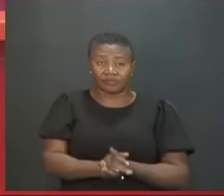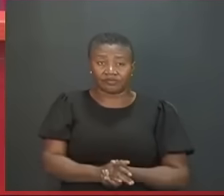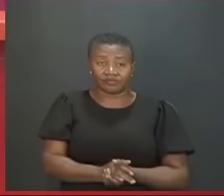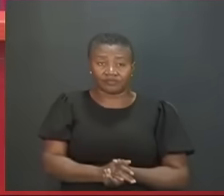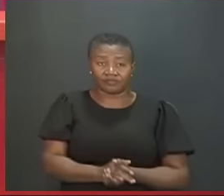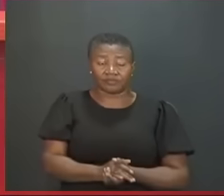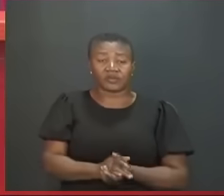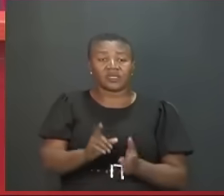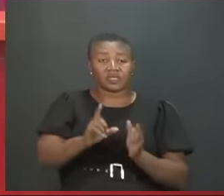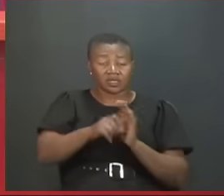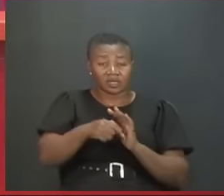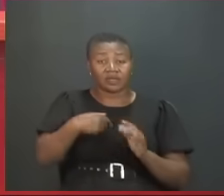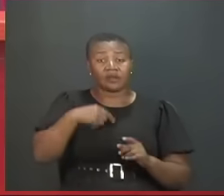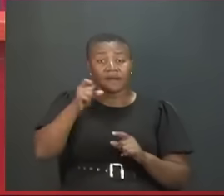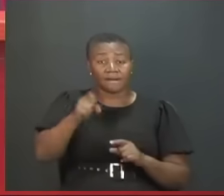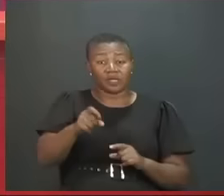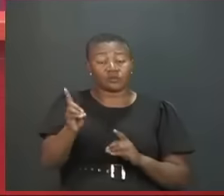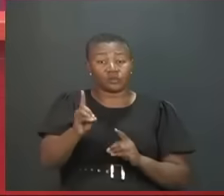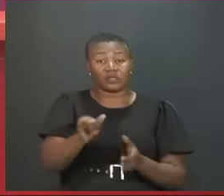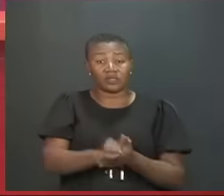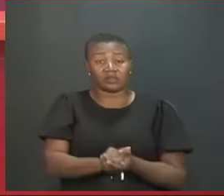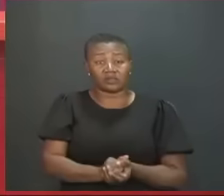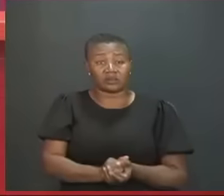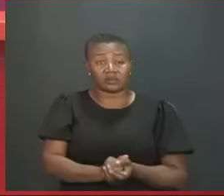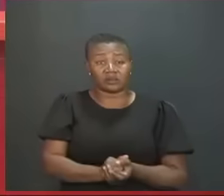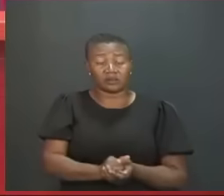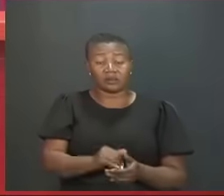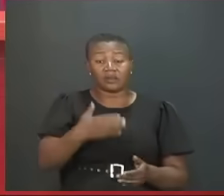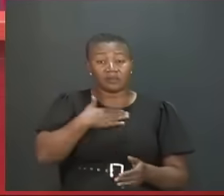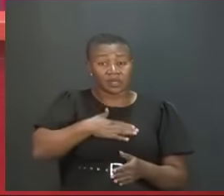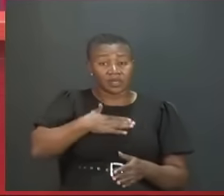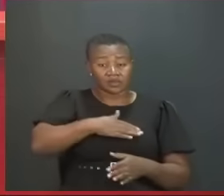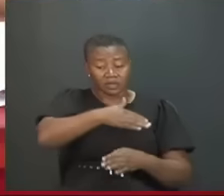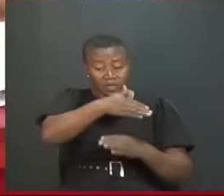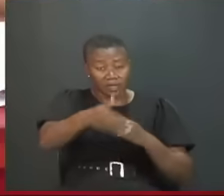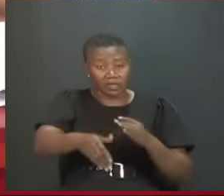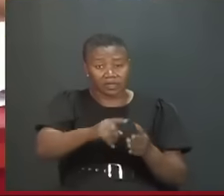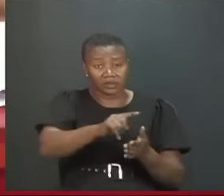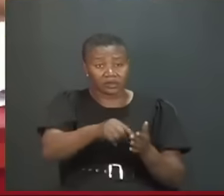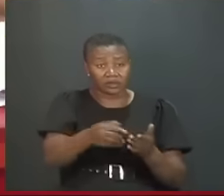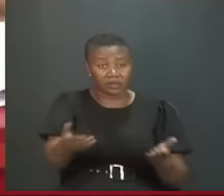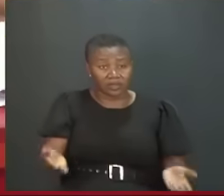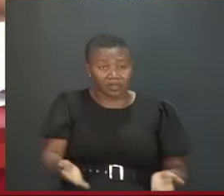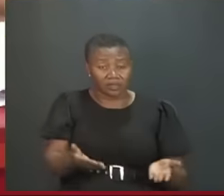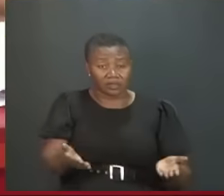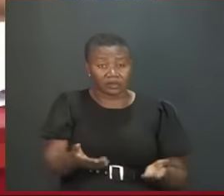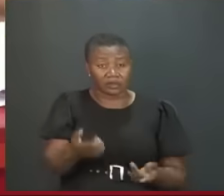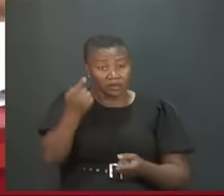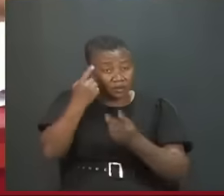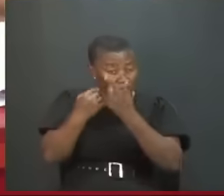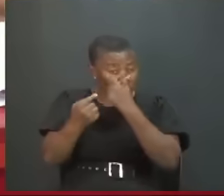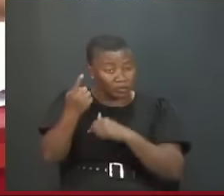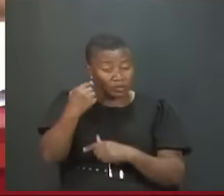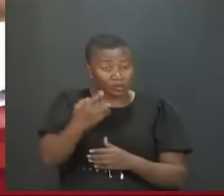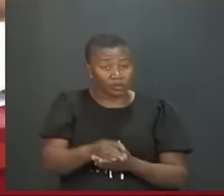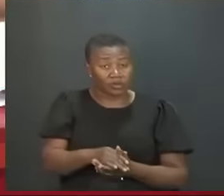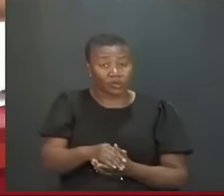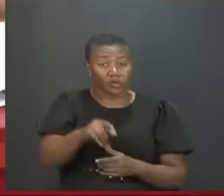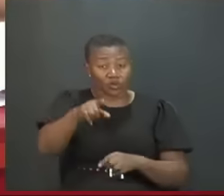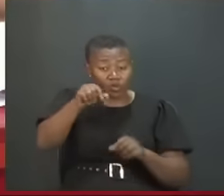I'm compelled to do so. Let's end it here, because you can